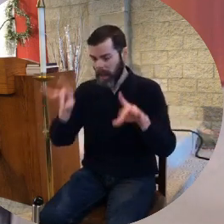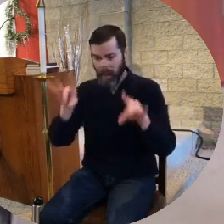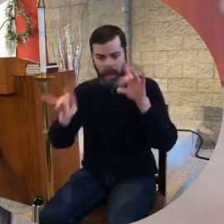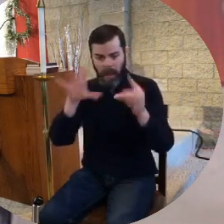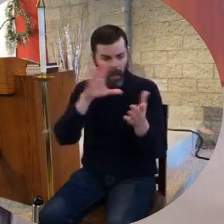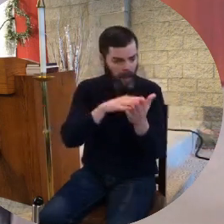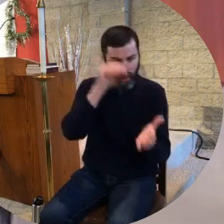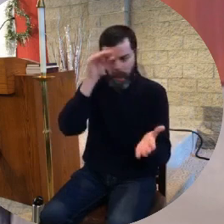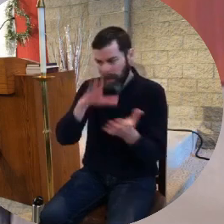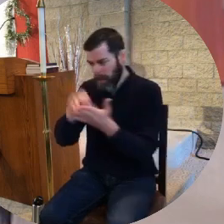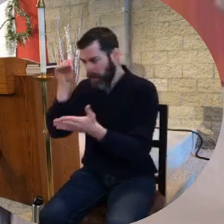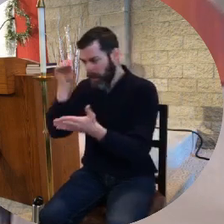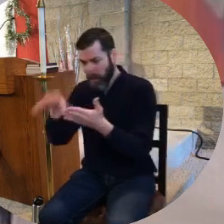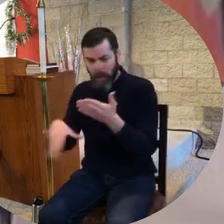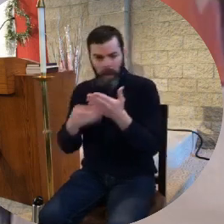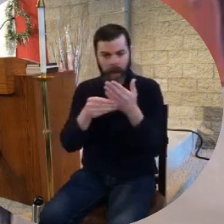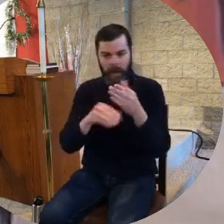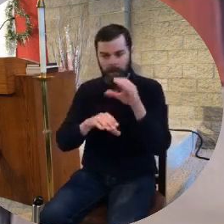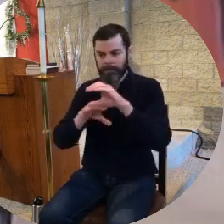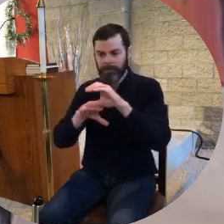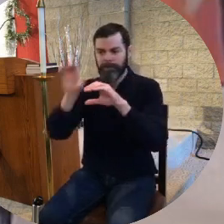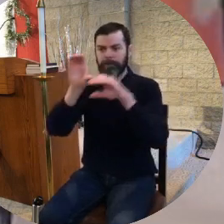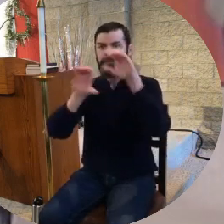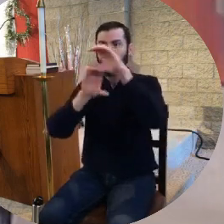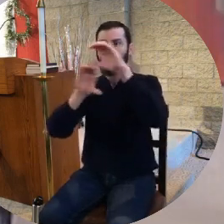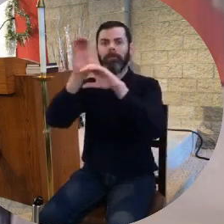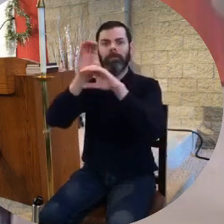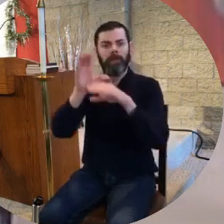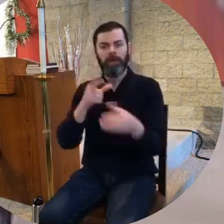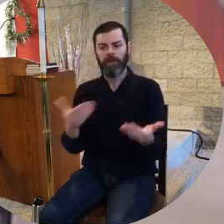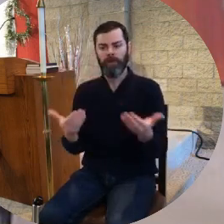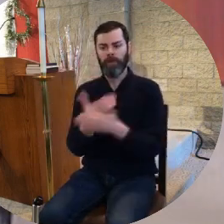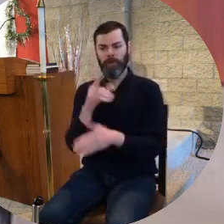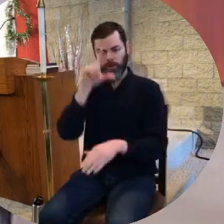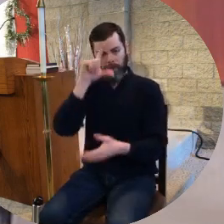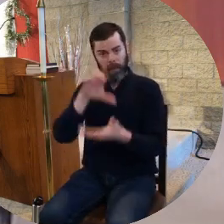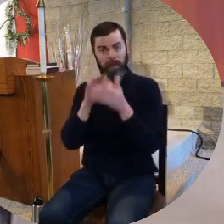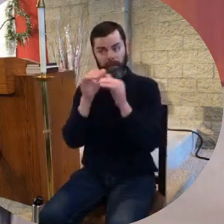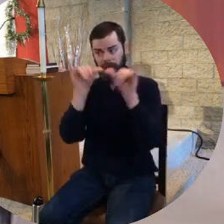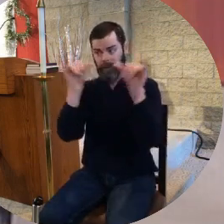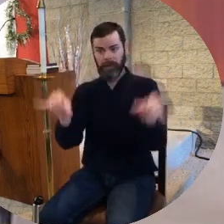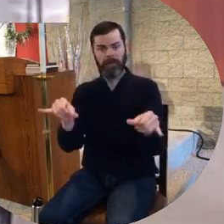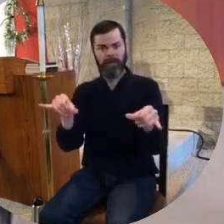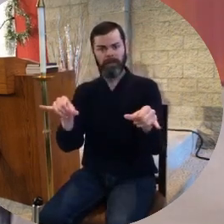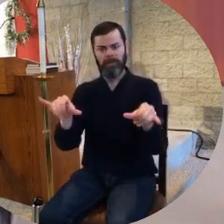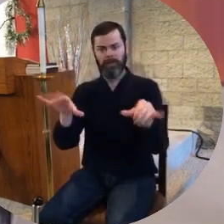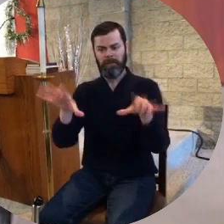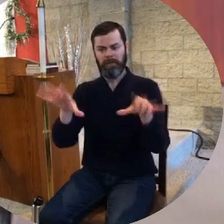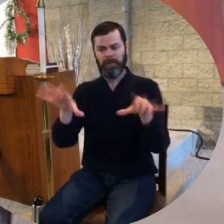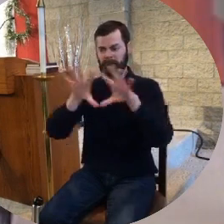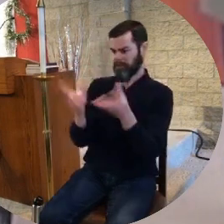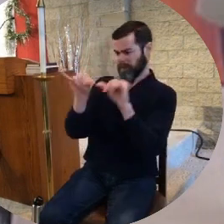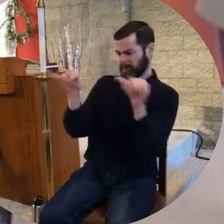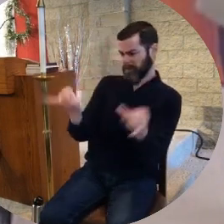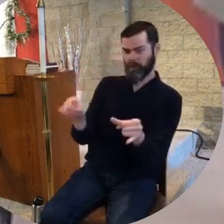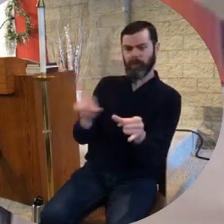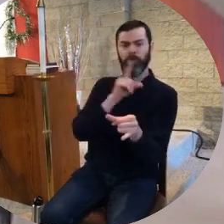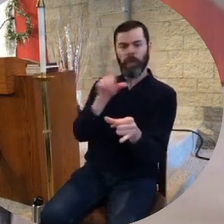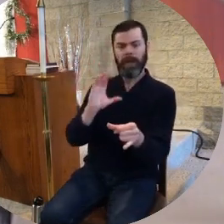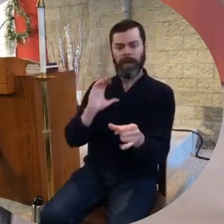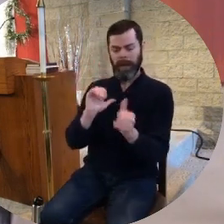We picked them up along the way. And it's a total belief system. Sometimes we look at our total belief system as a total consciousness of